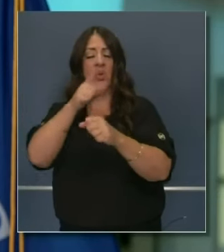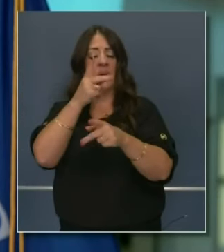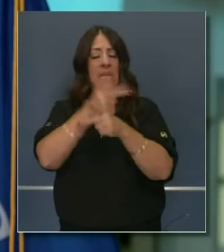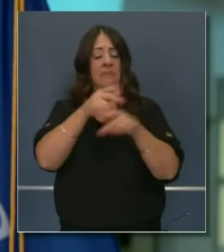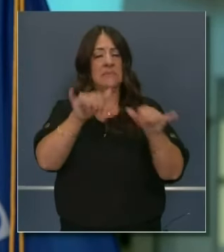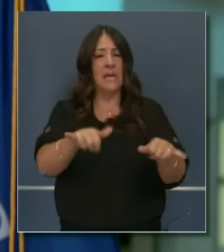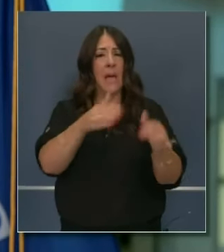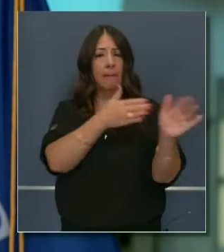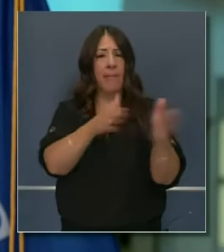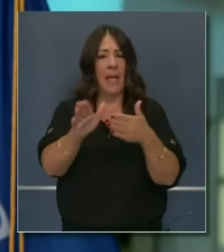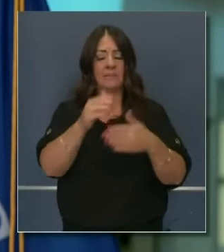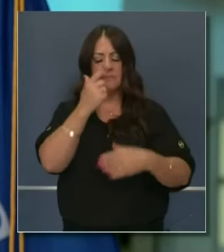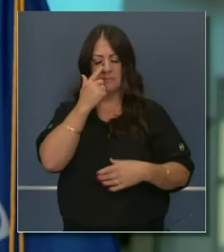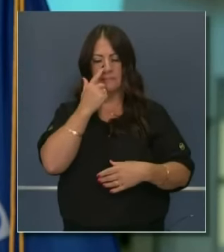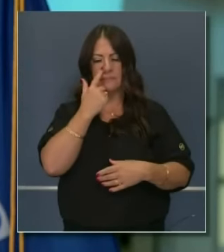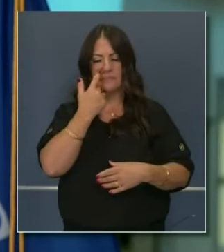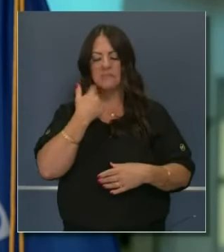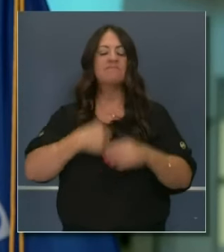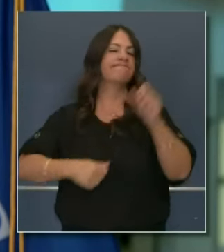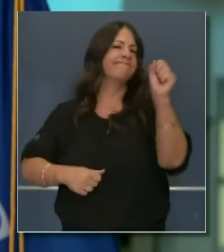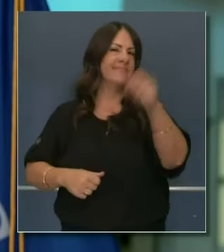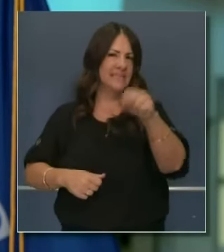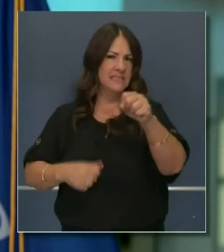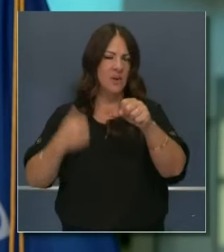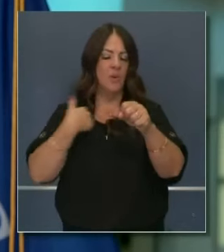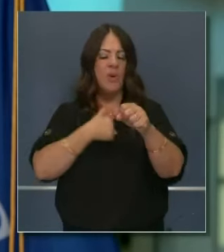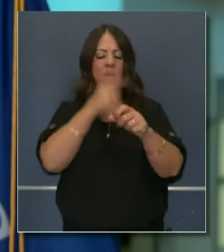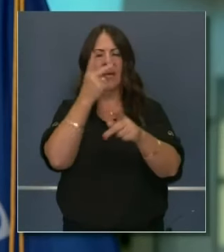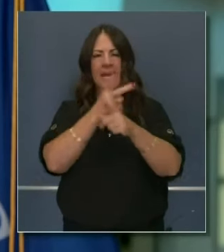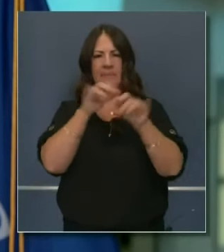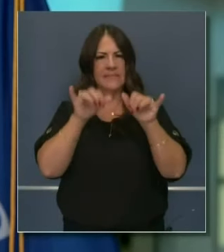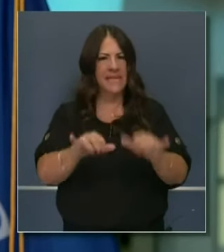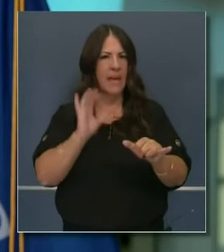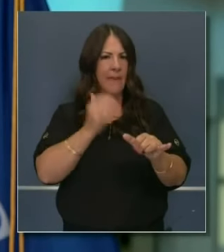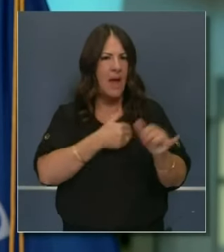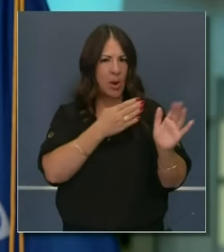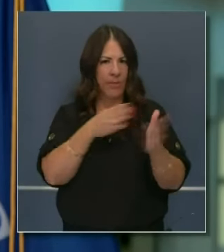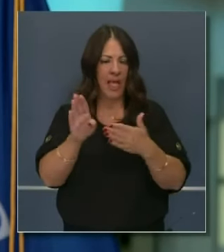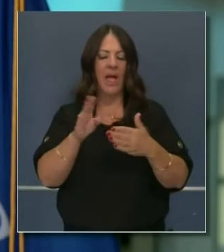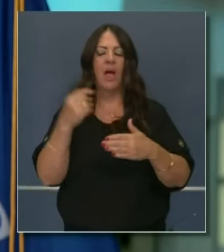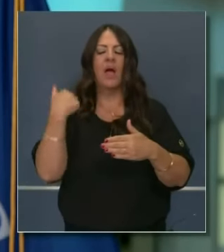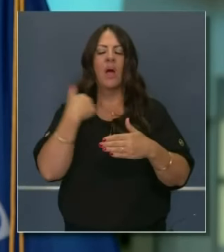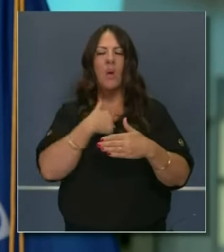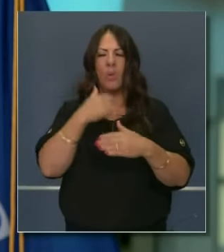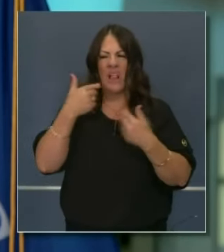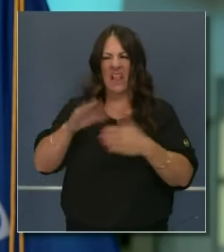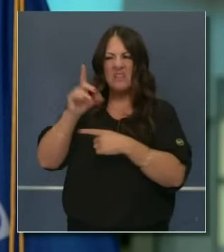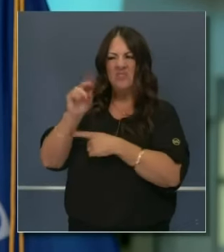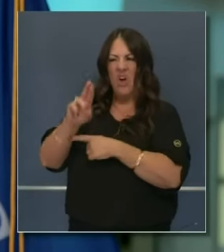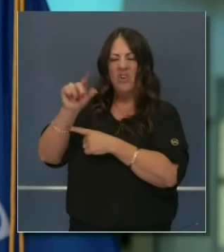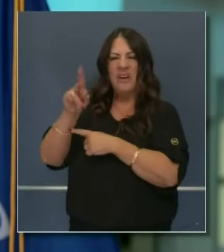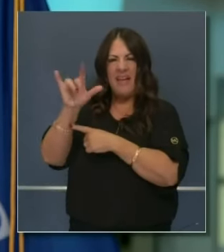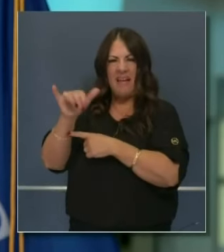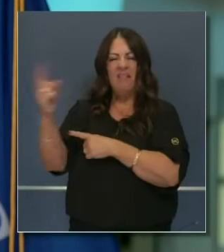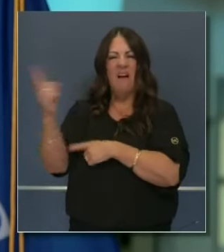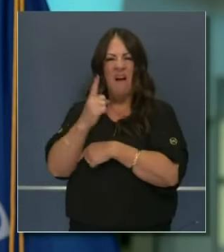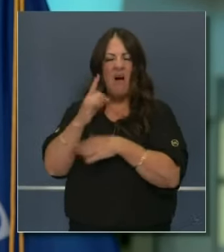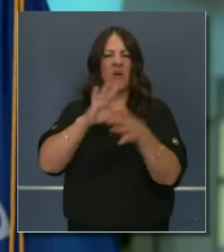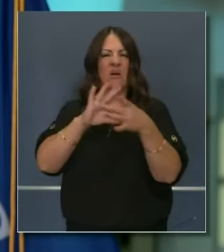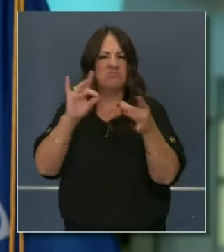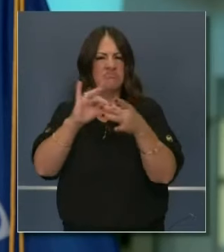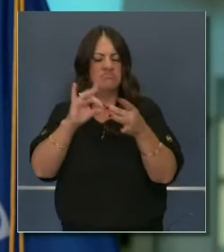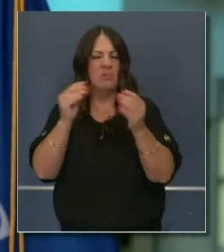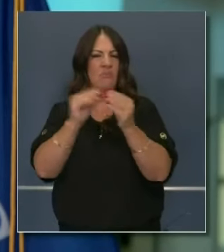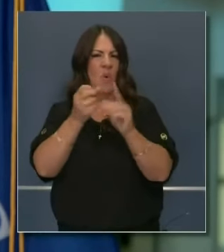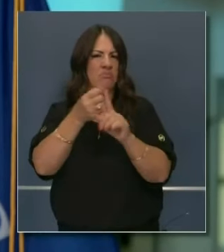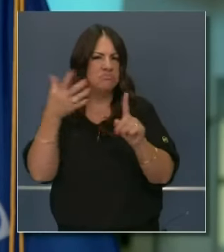answer to the extraordinary work that many people have done to wear face coverings and to abide by the rules and regulations. And I